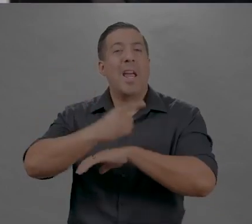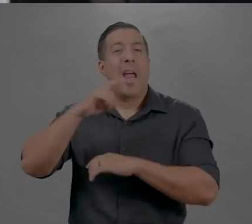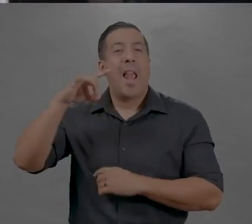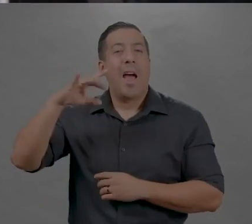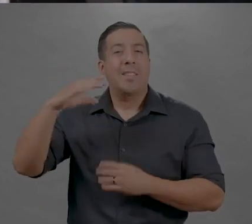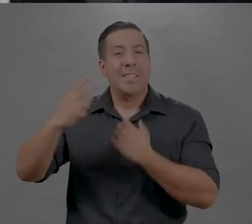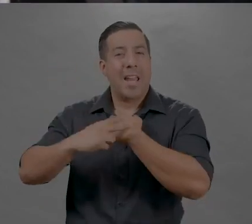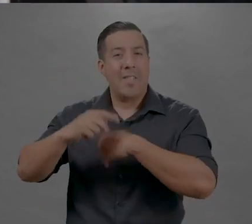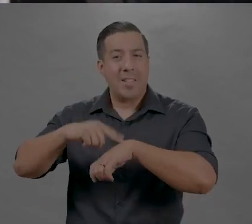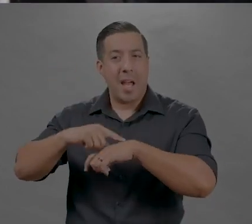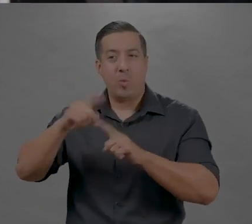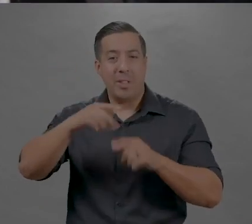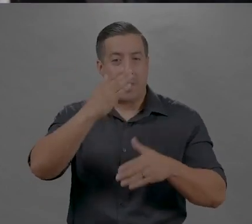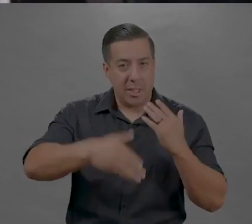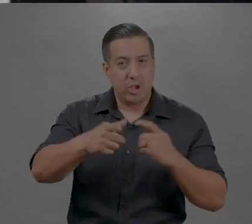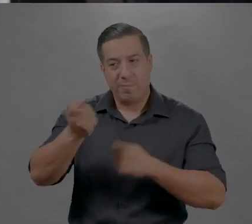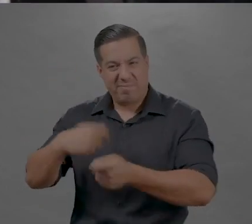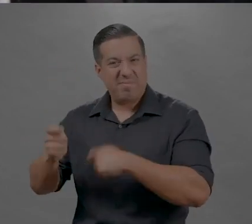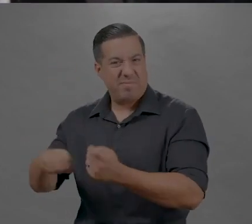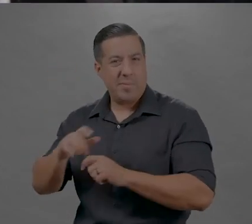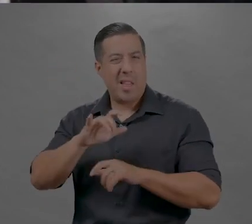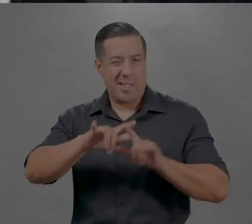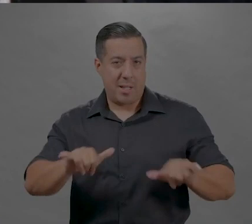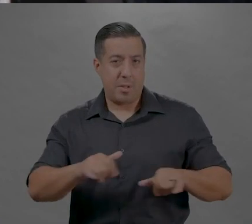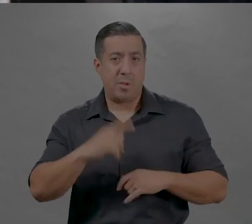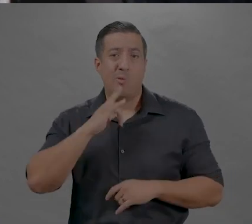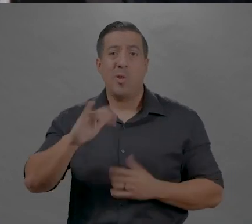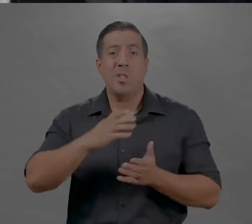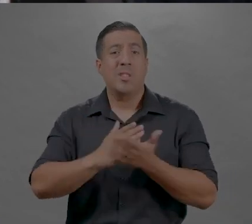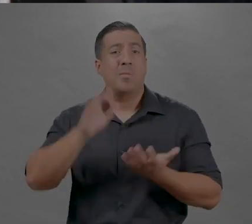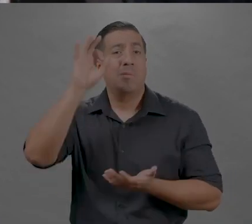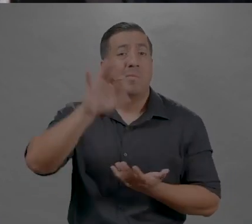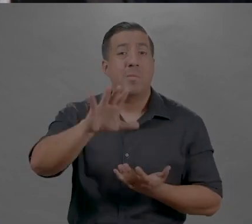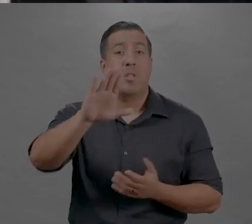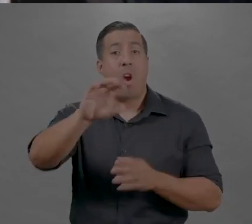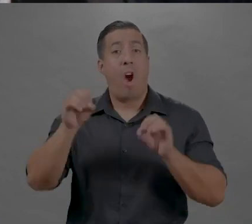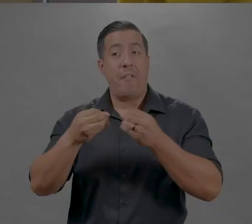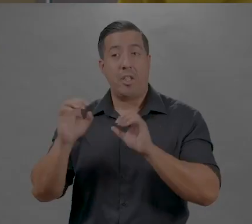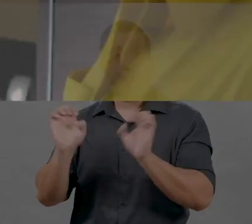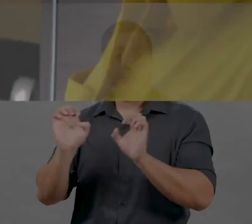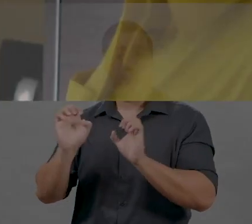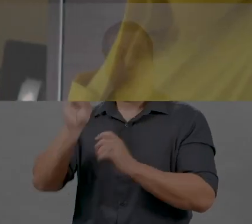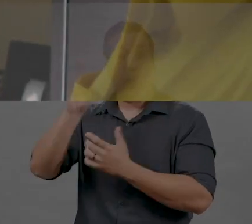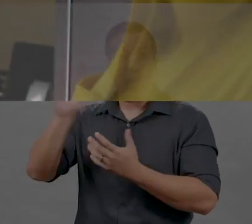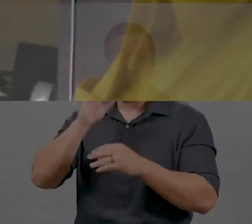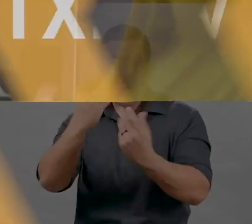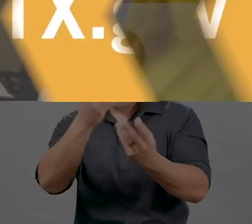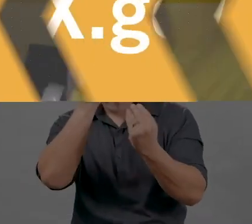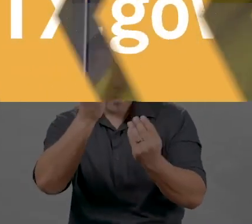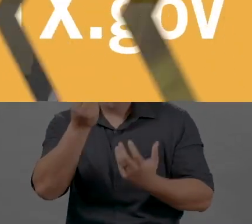when daylight savings time begins and ends. These are just the highlights. Your local emergency management office website